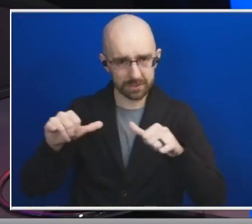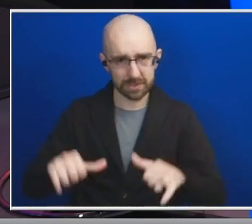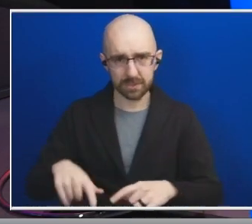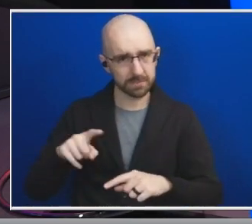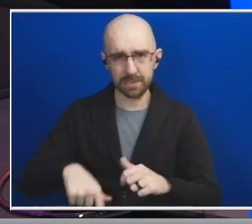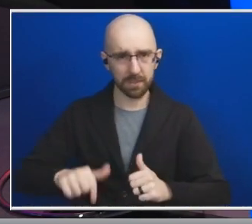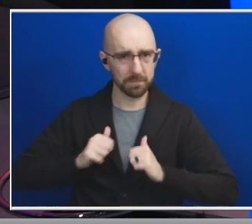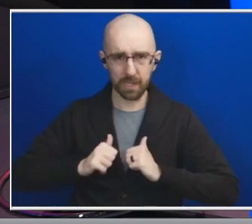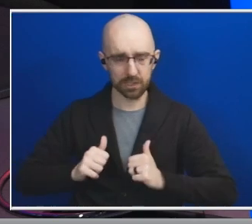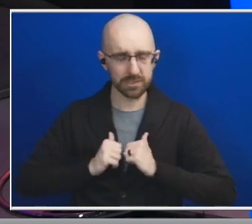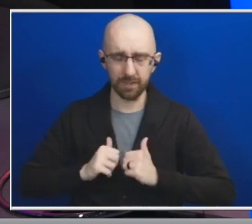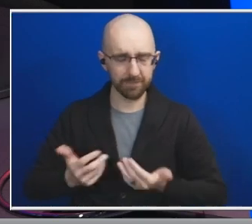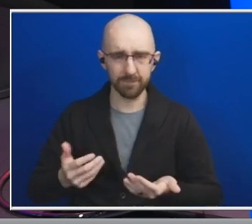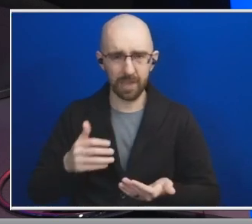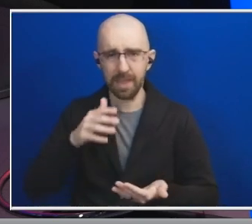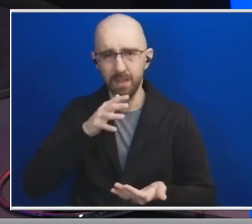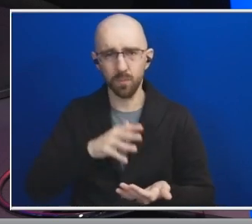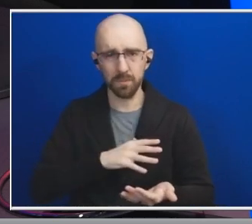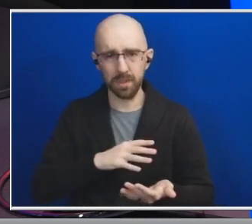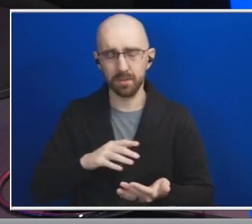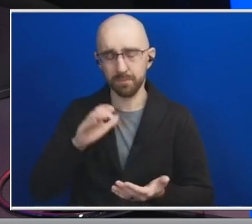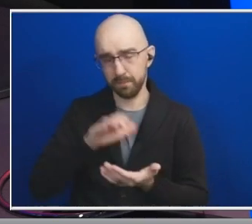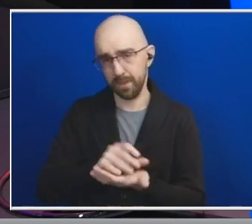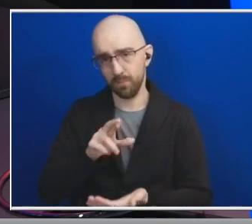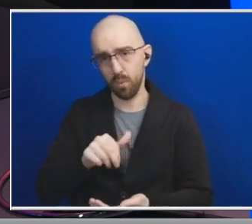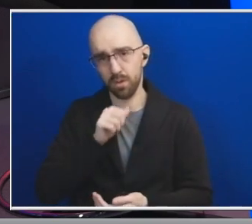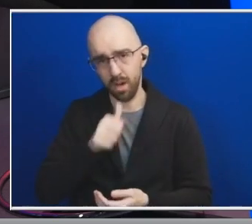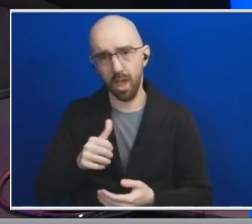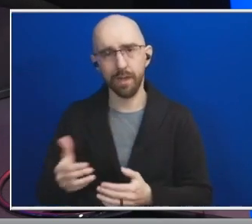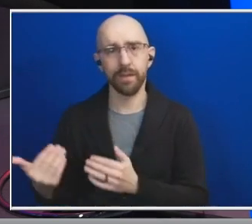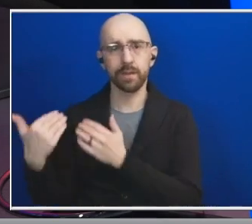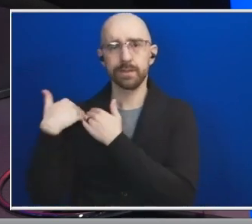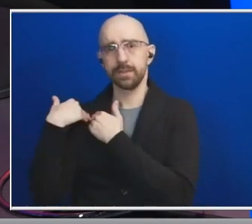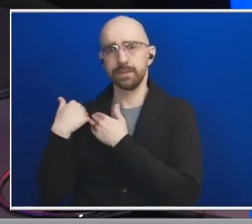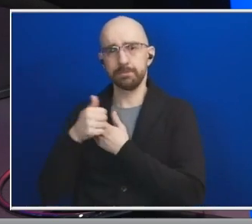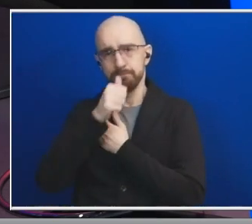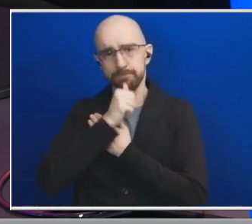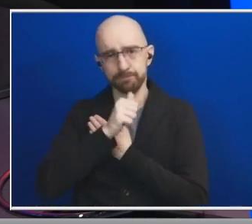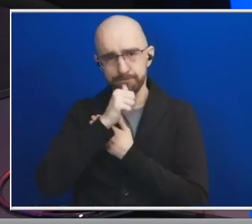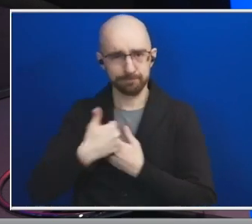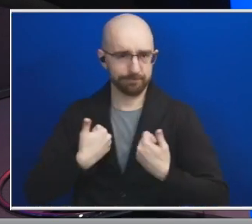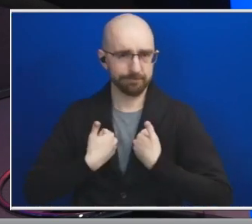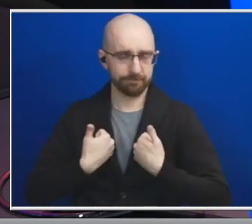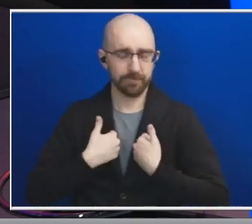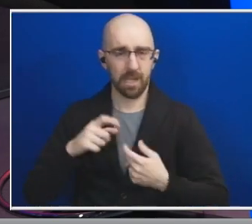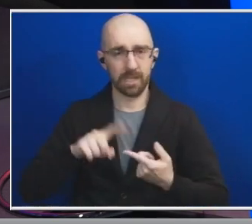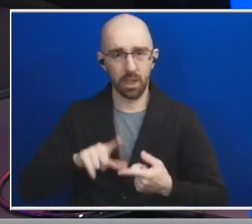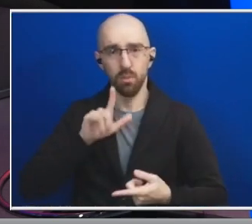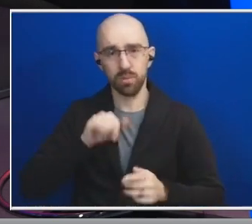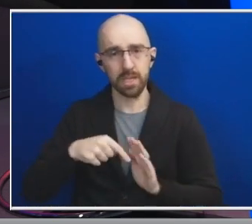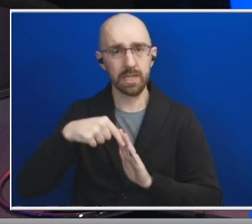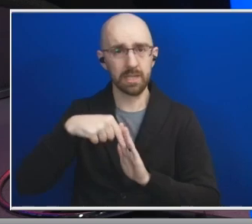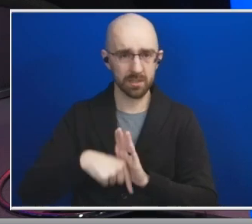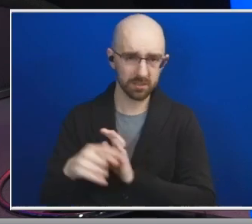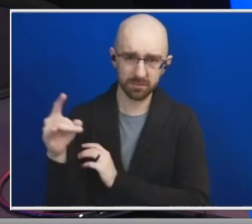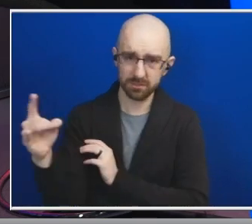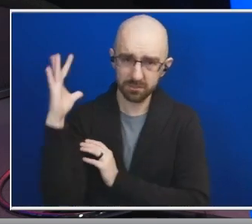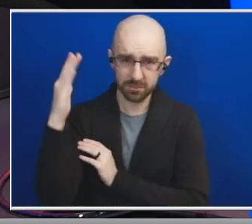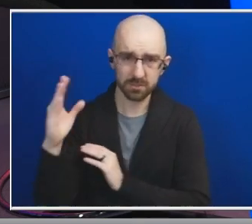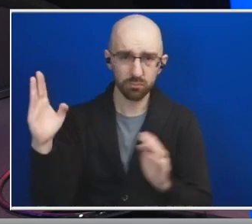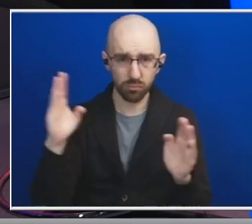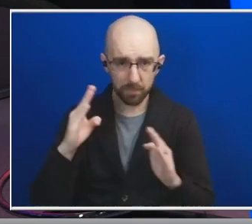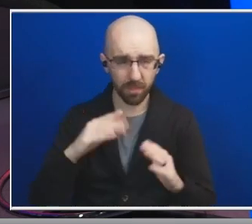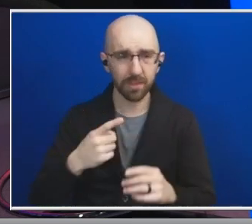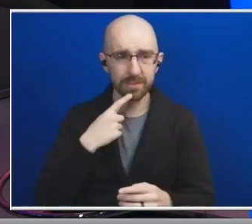think women, believe it or not, take things on more by themselves, and until they're really in deep trouble, do they really look up and say, "Hey, I'm